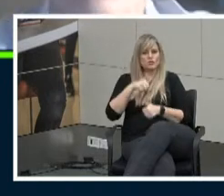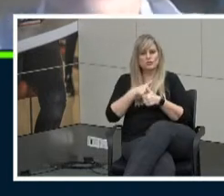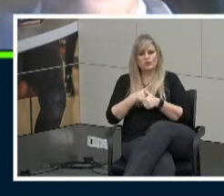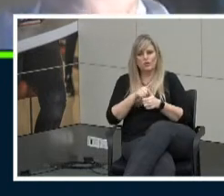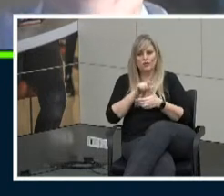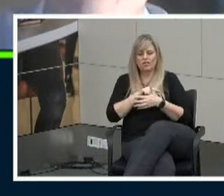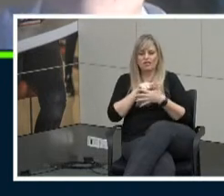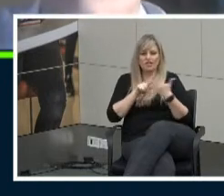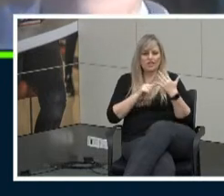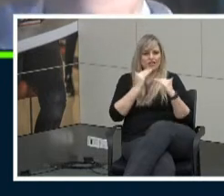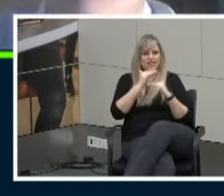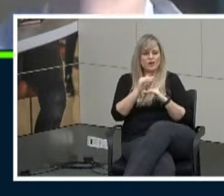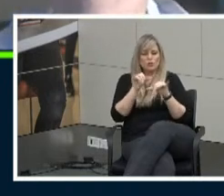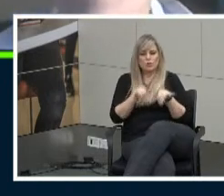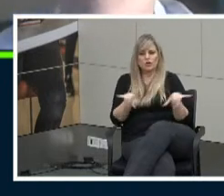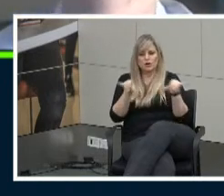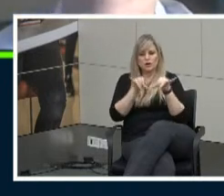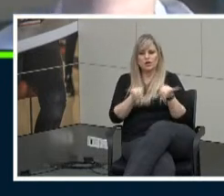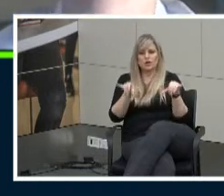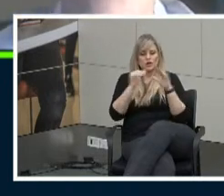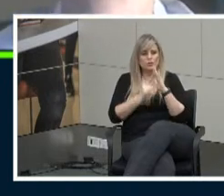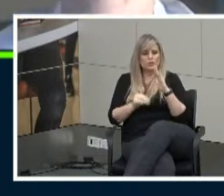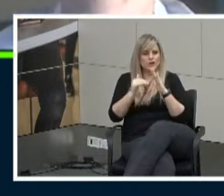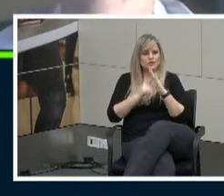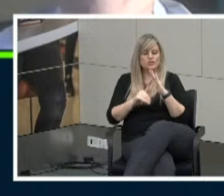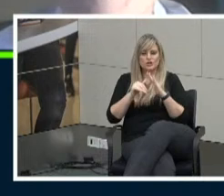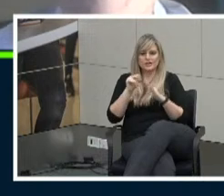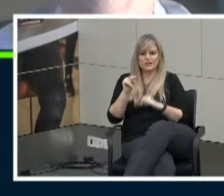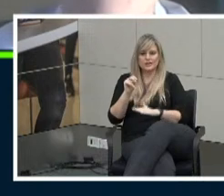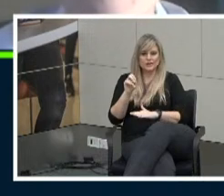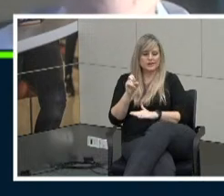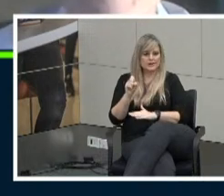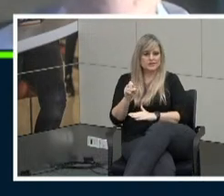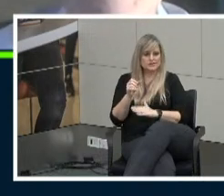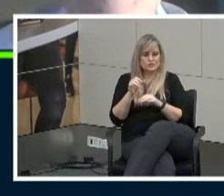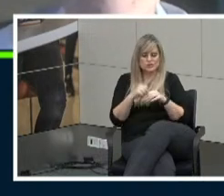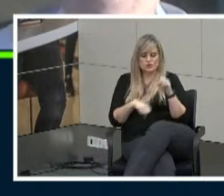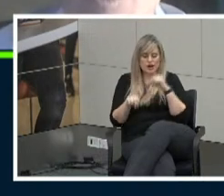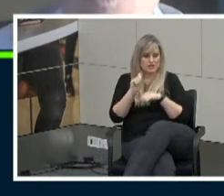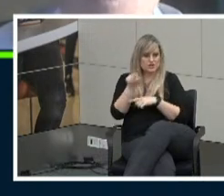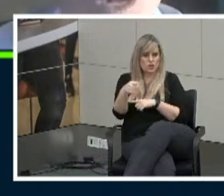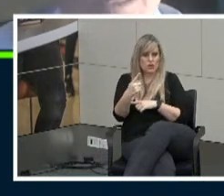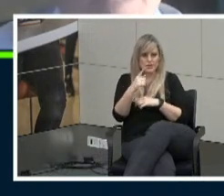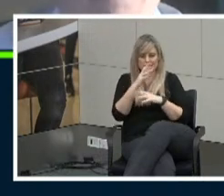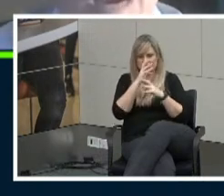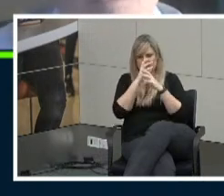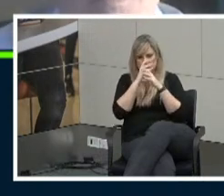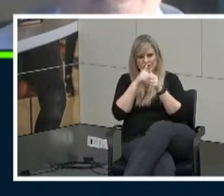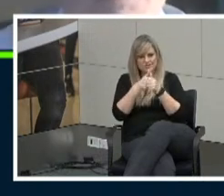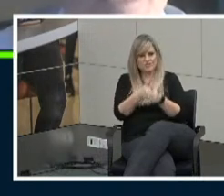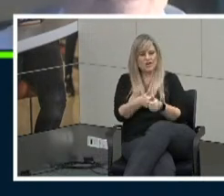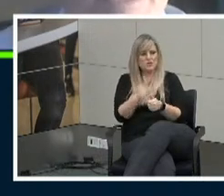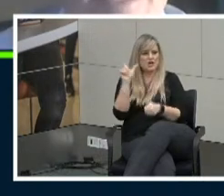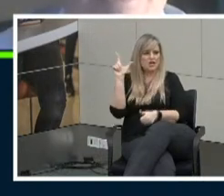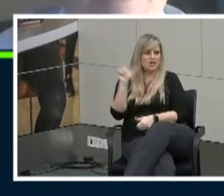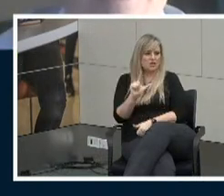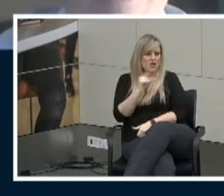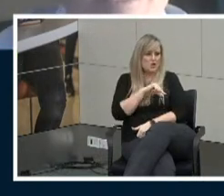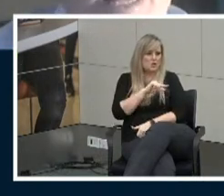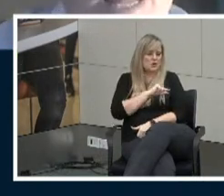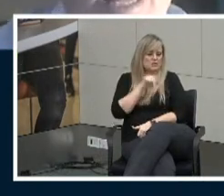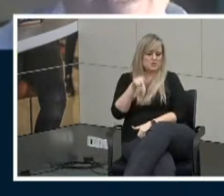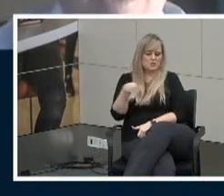participation to repetitive mrss strategies only and rigid adherence to lowquality PowerPoint